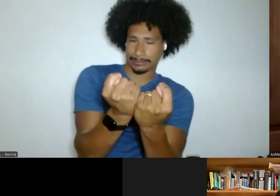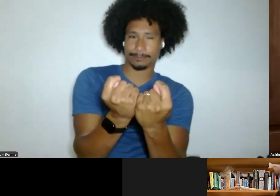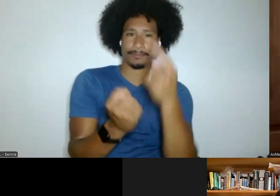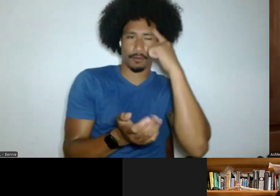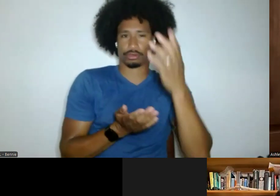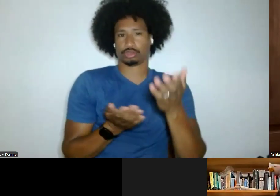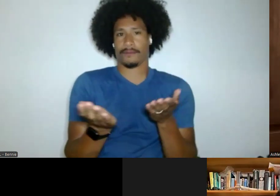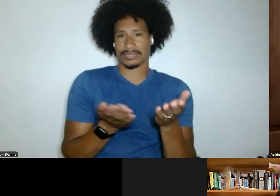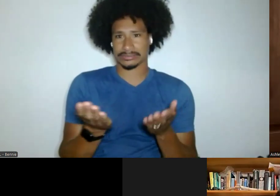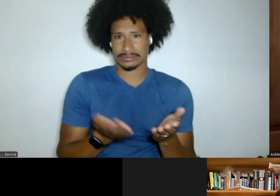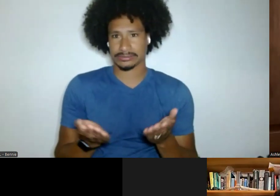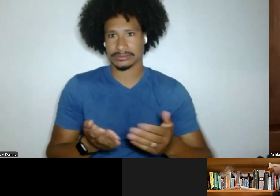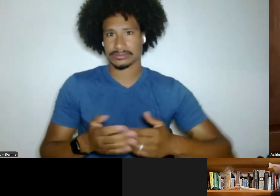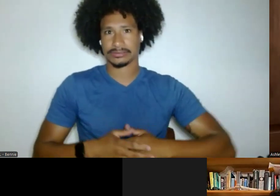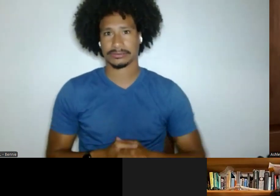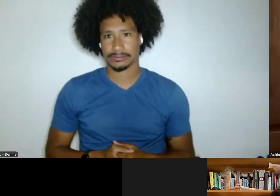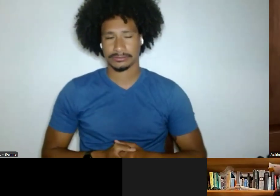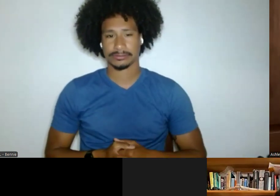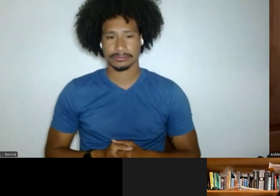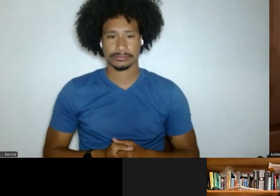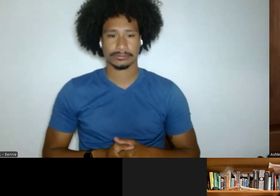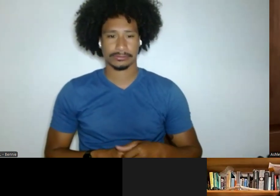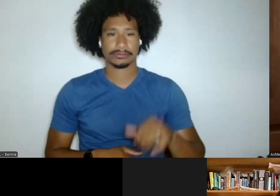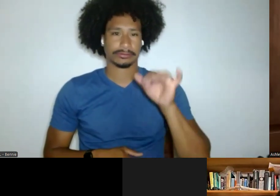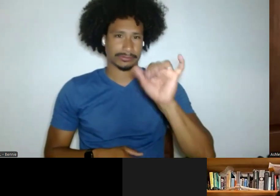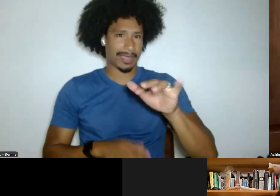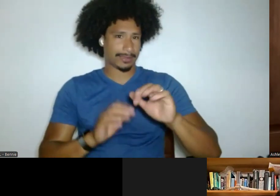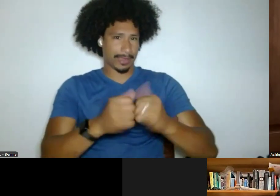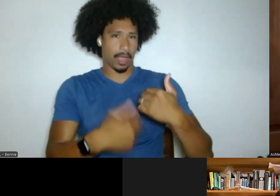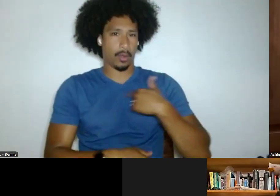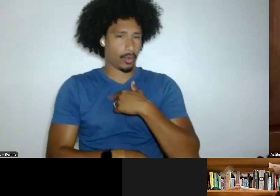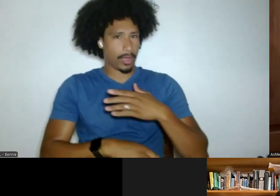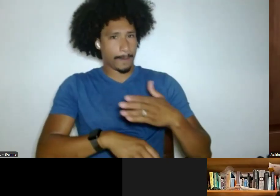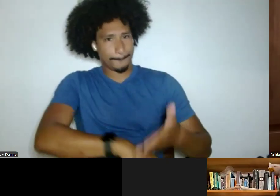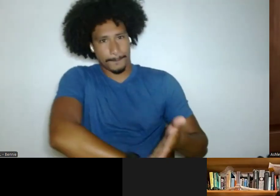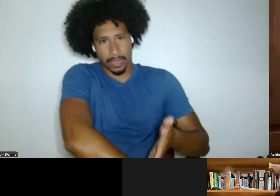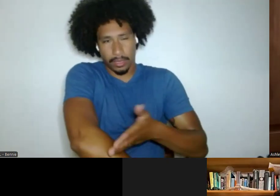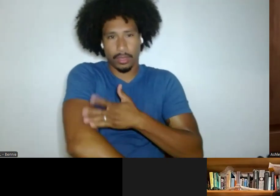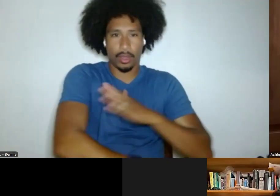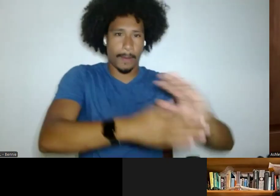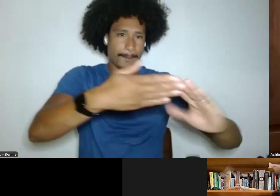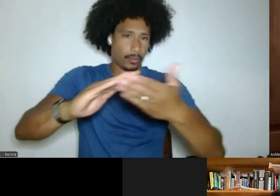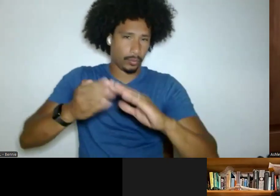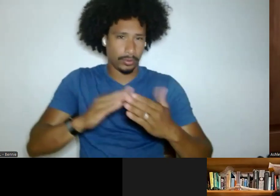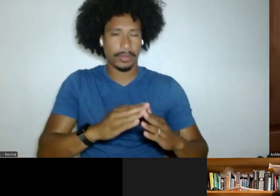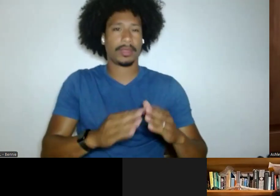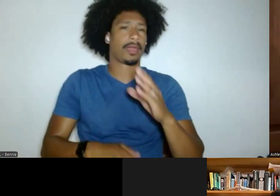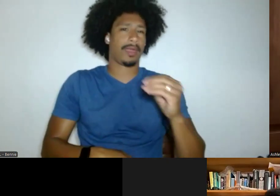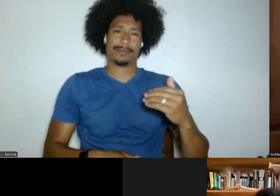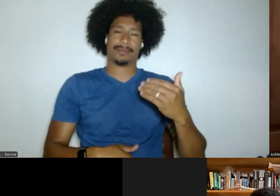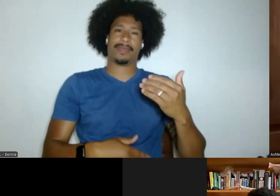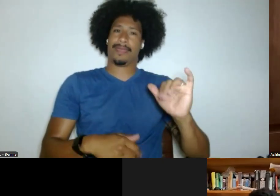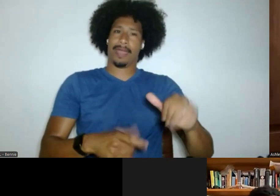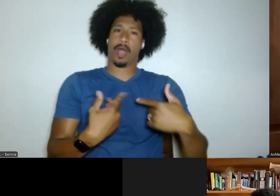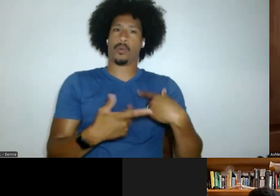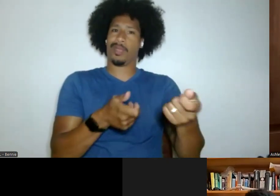That's, some of the ways that we build community, and some of the ways that we have people reach out to us they